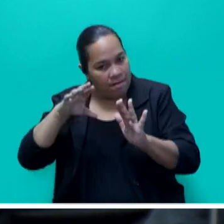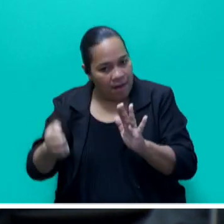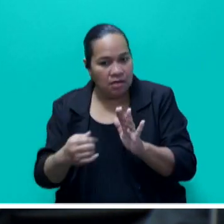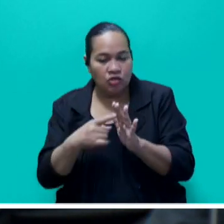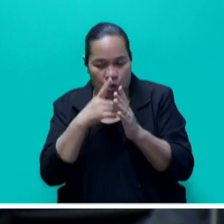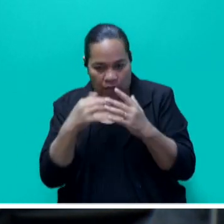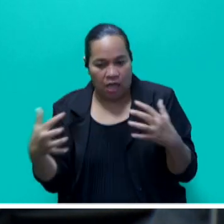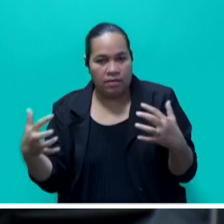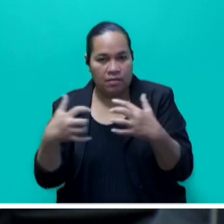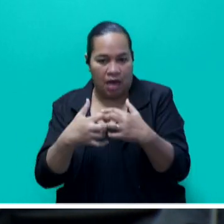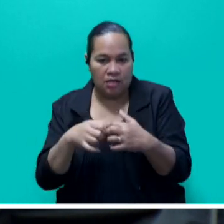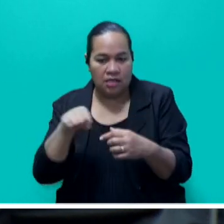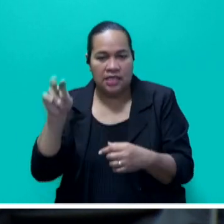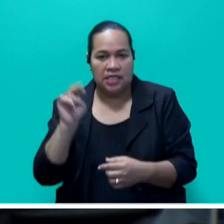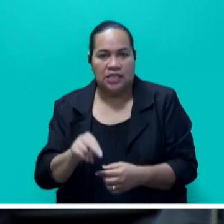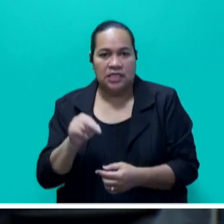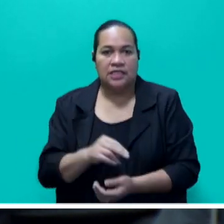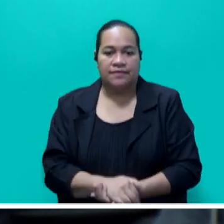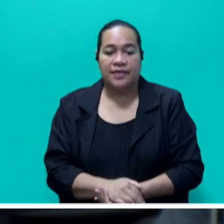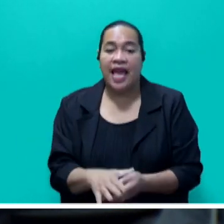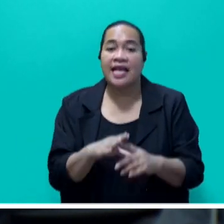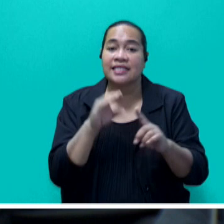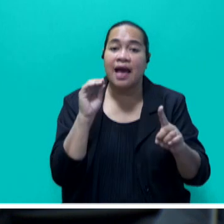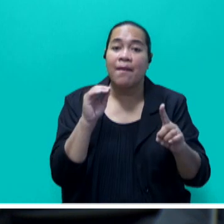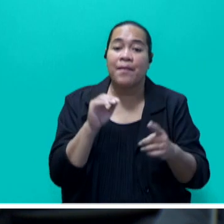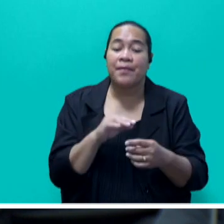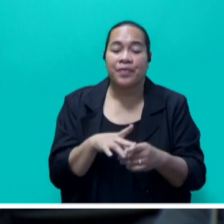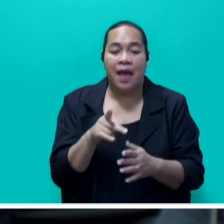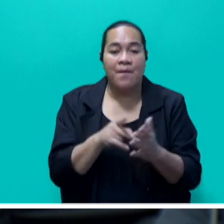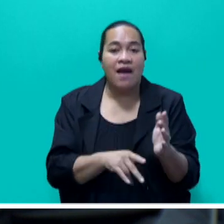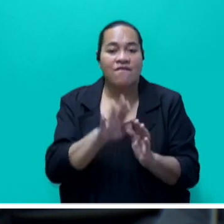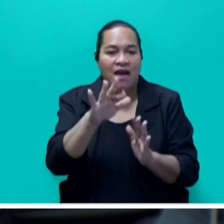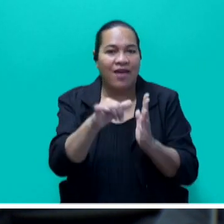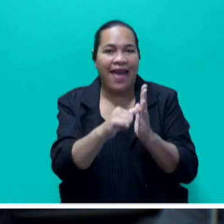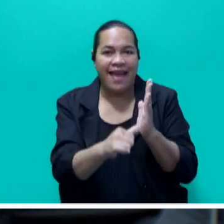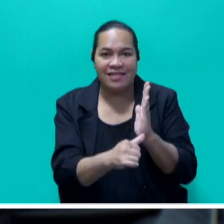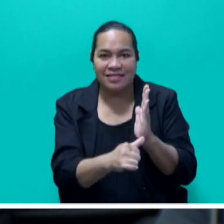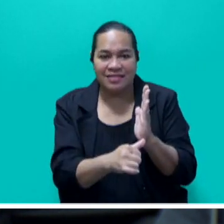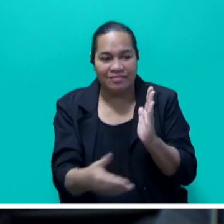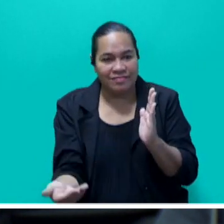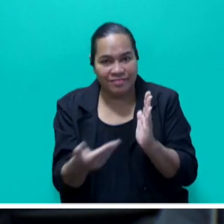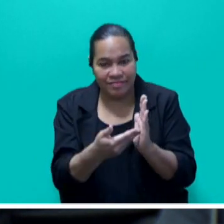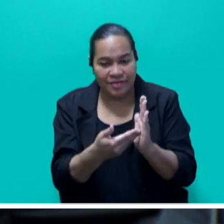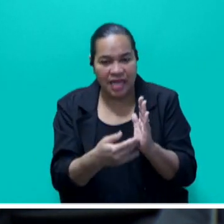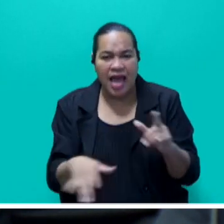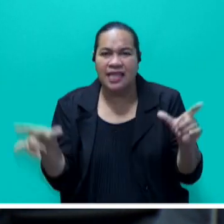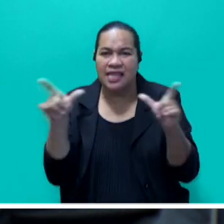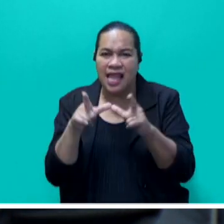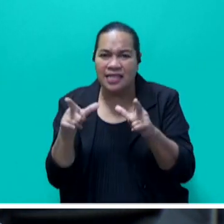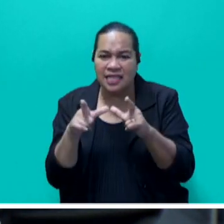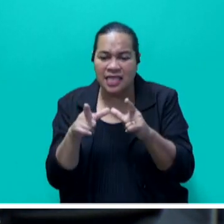these needs. For example, Part 5 of the Act, under licenses